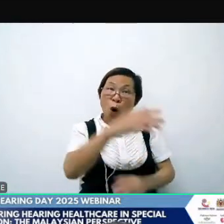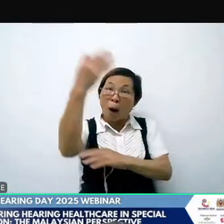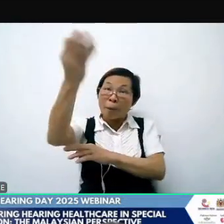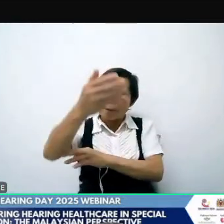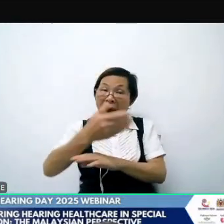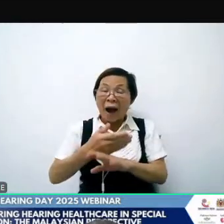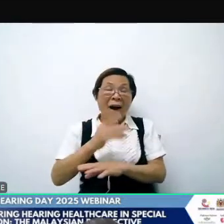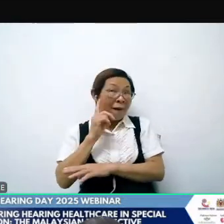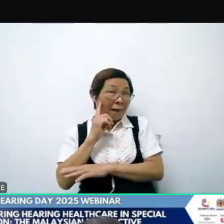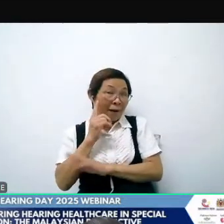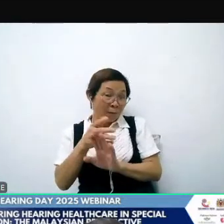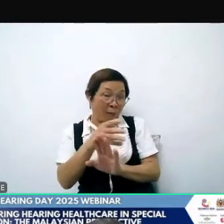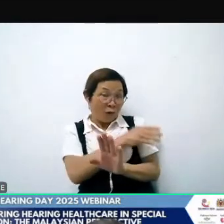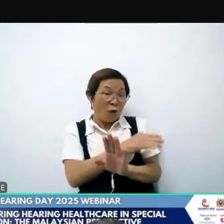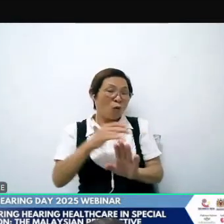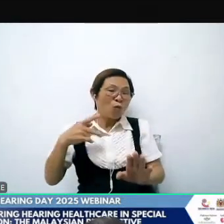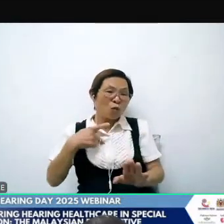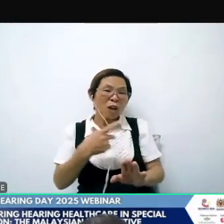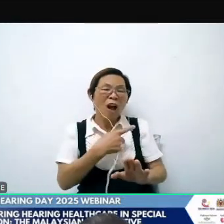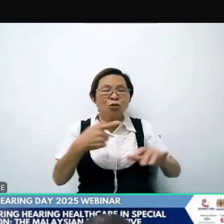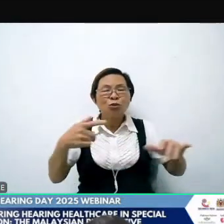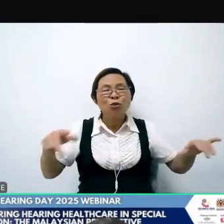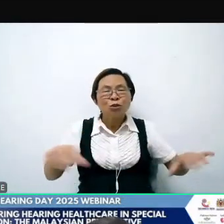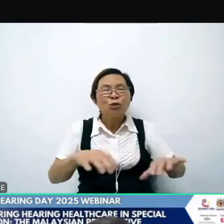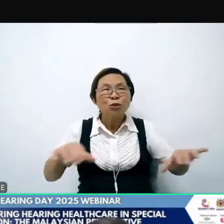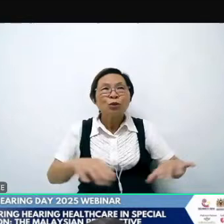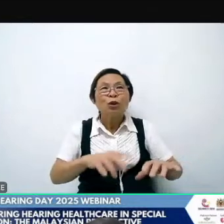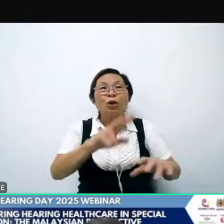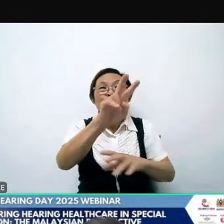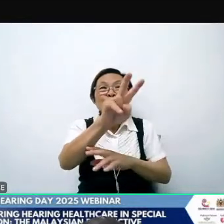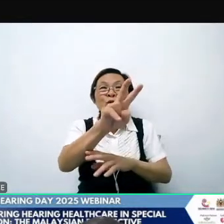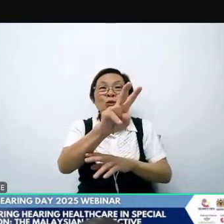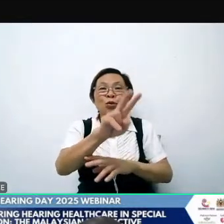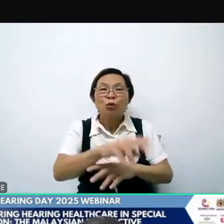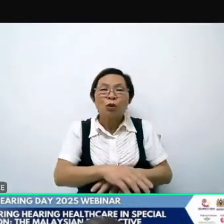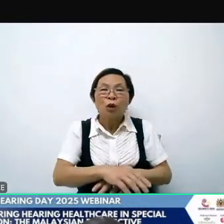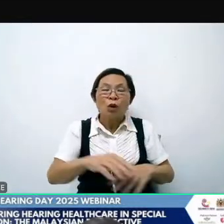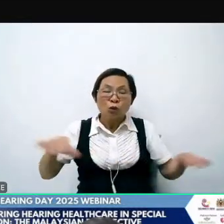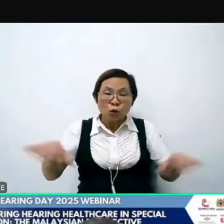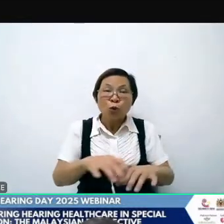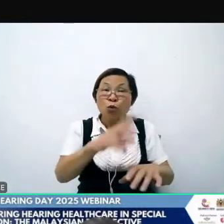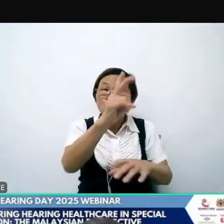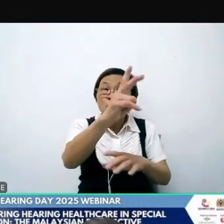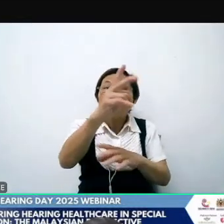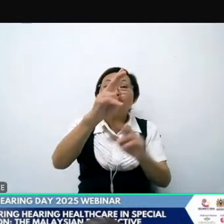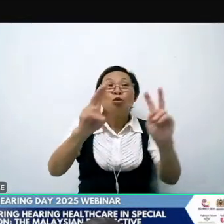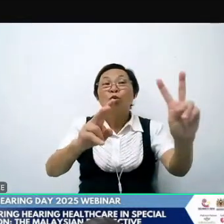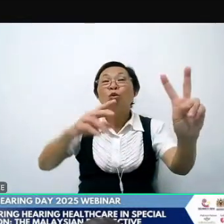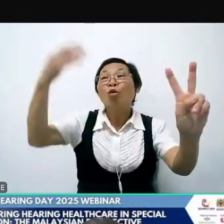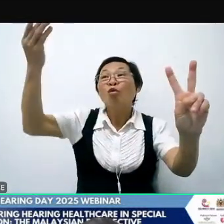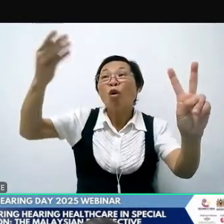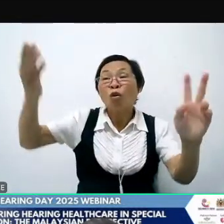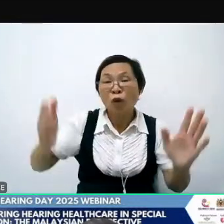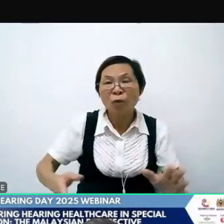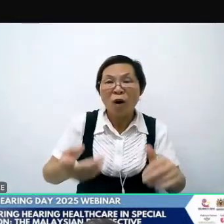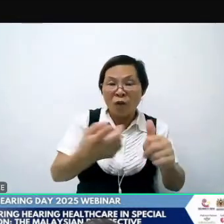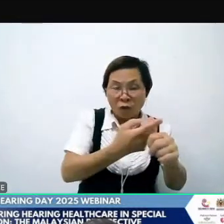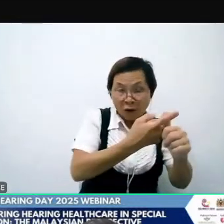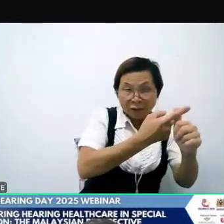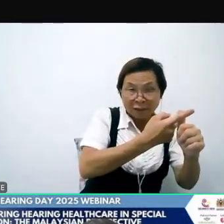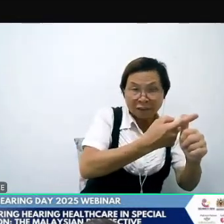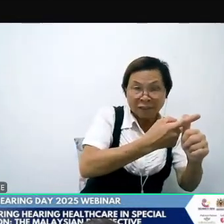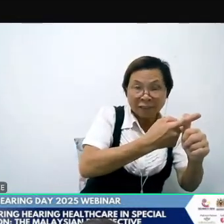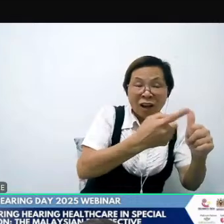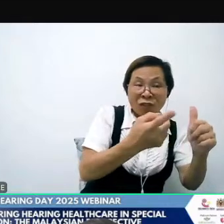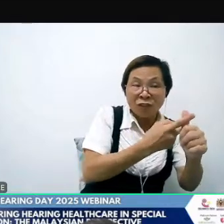that, we will be doing two round of forum. First round will be the question